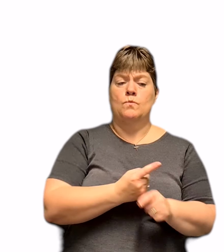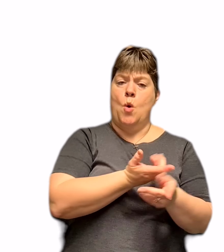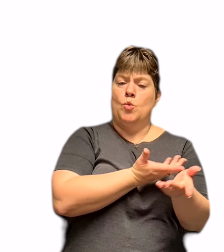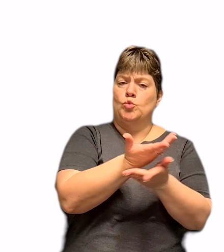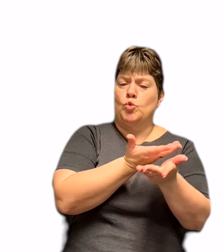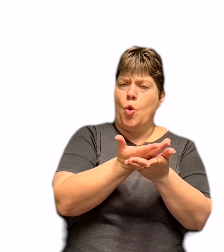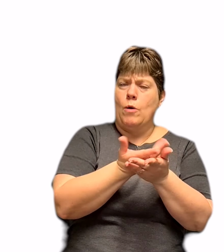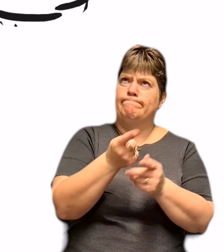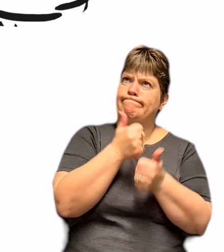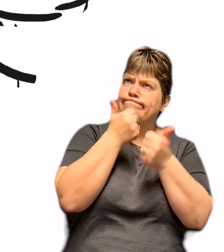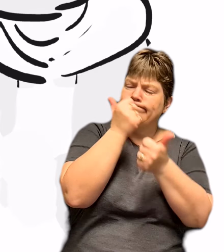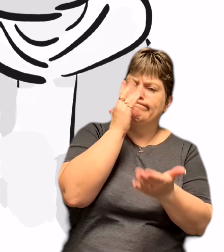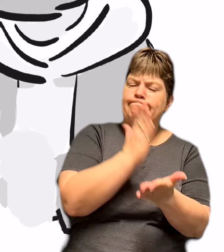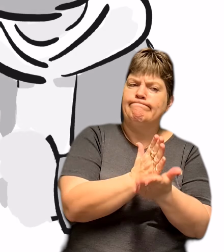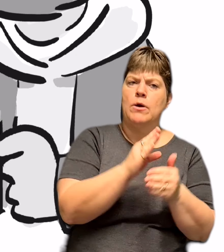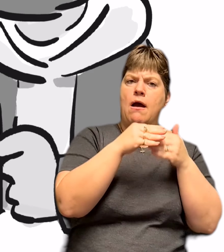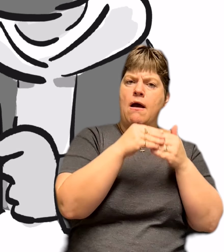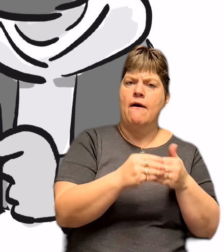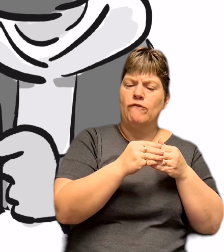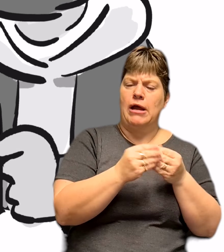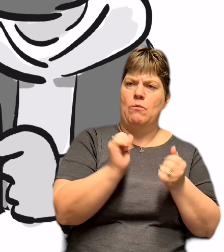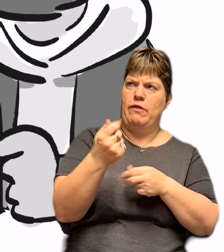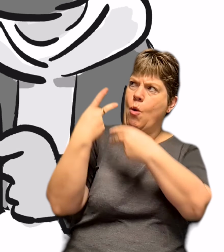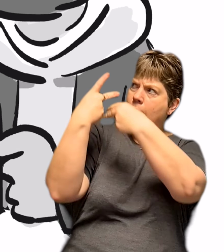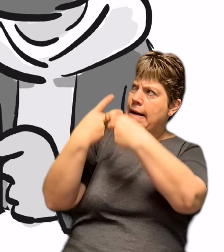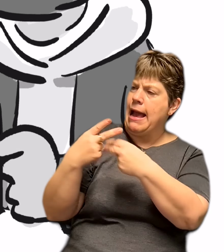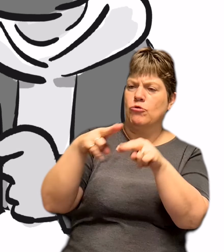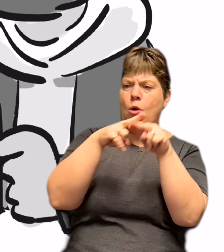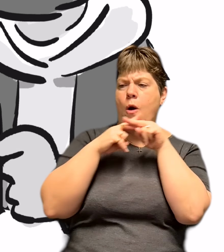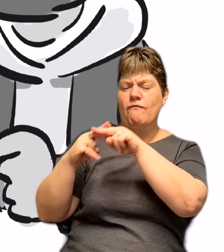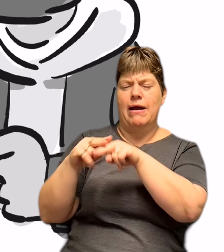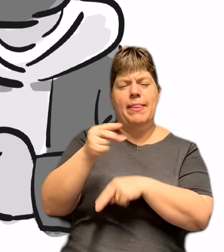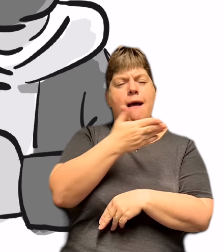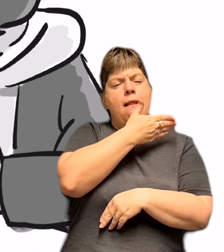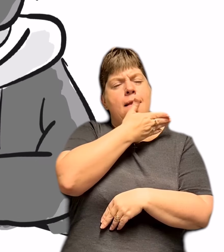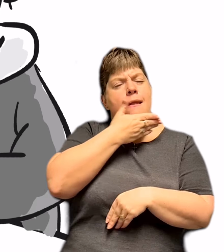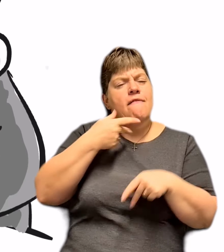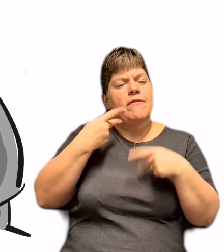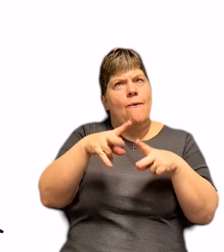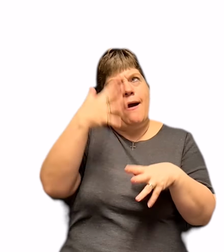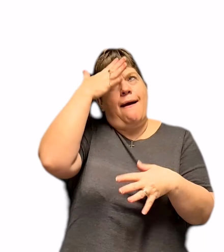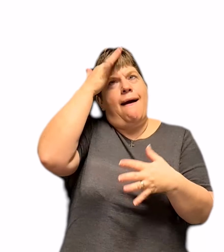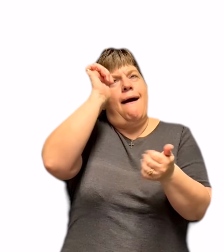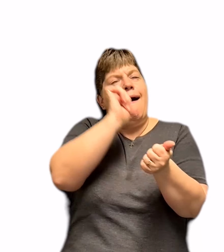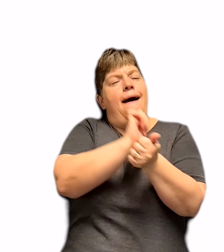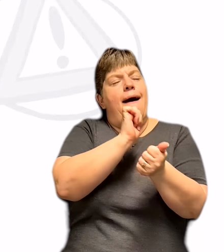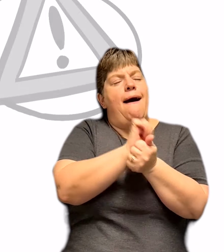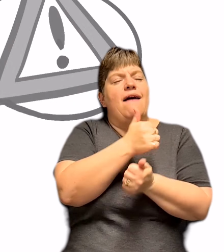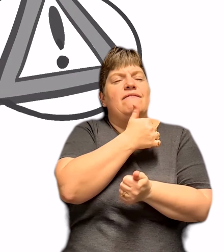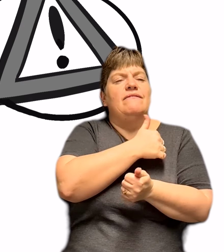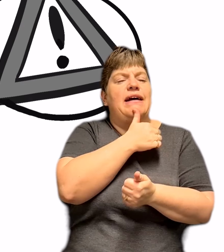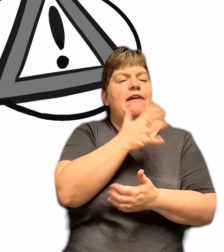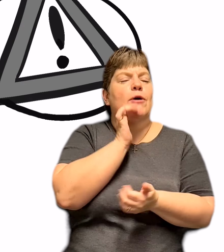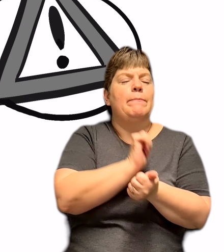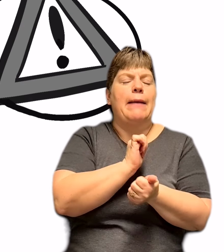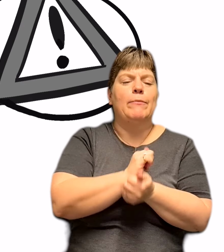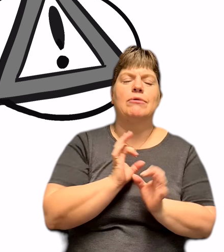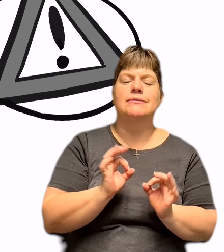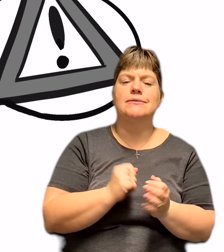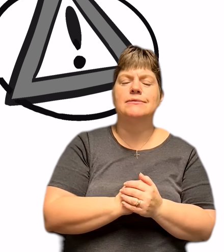Talking about faithful friends with carers or family is a nice way to relive some of your favourite memories.